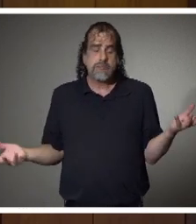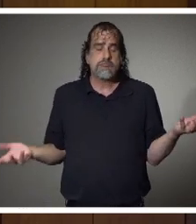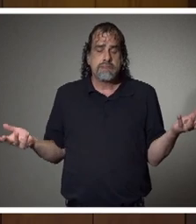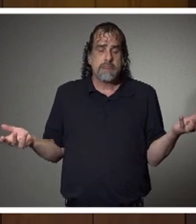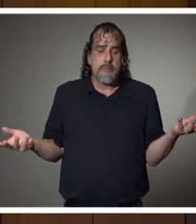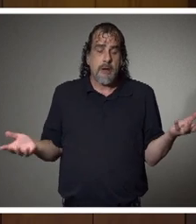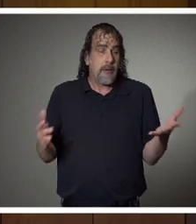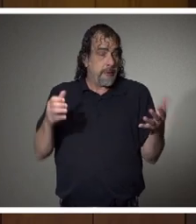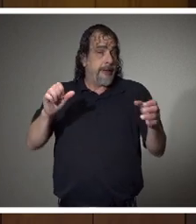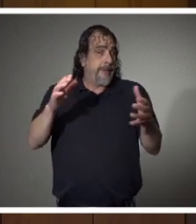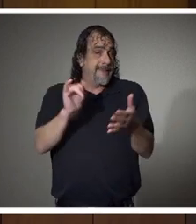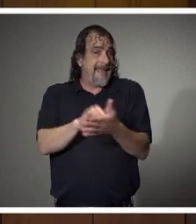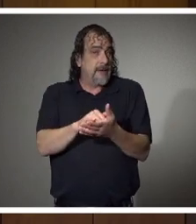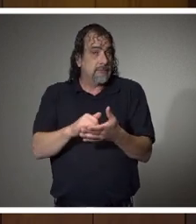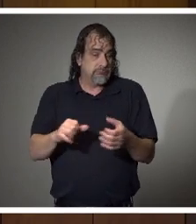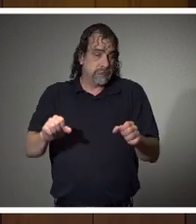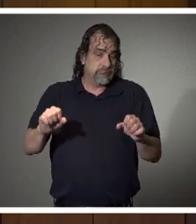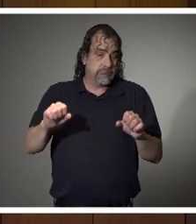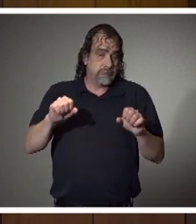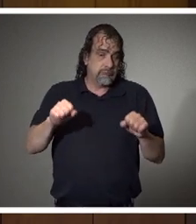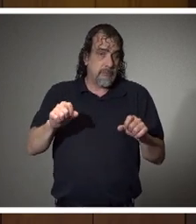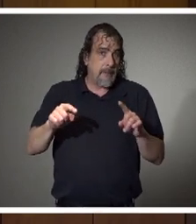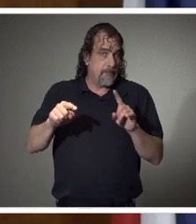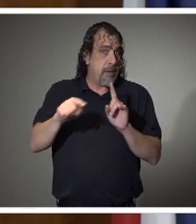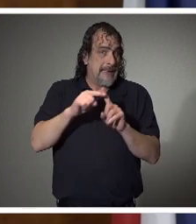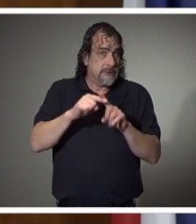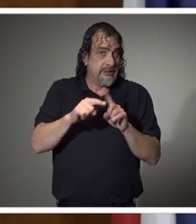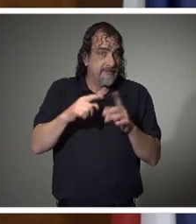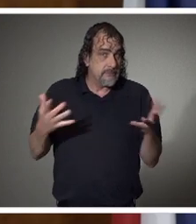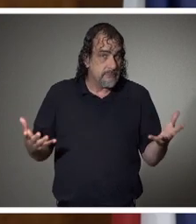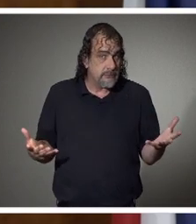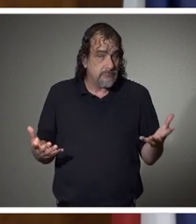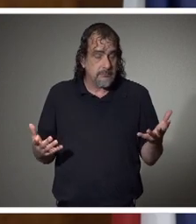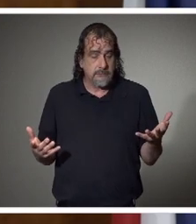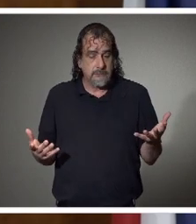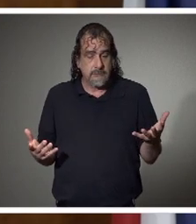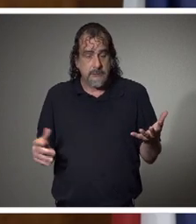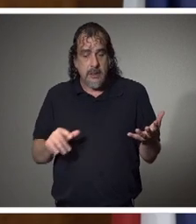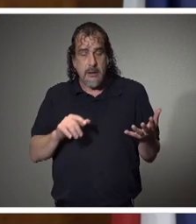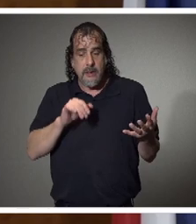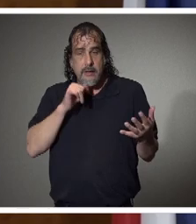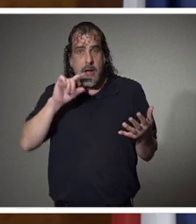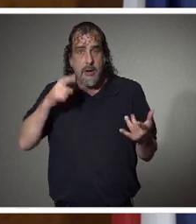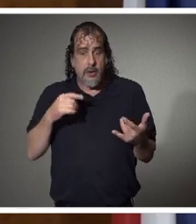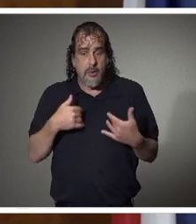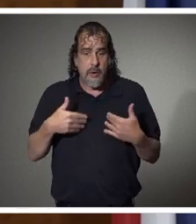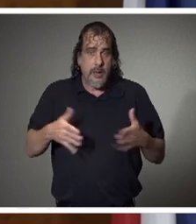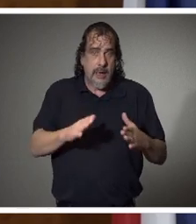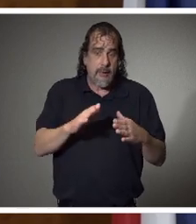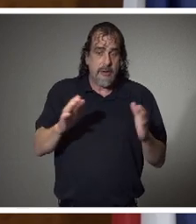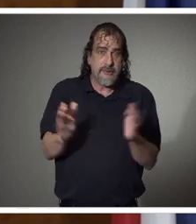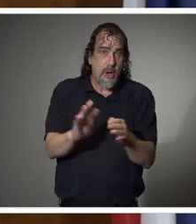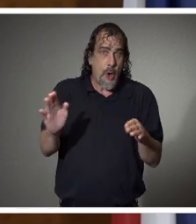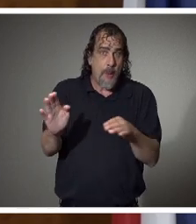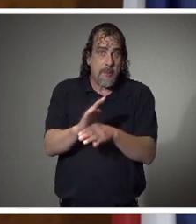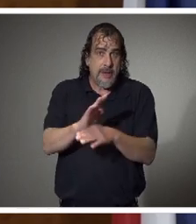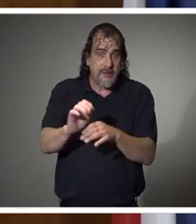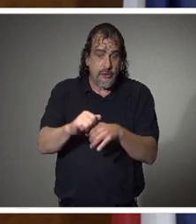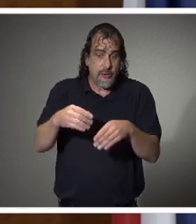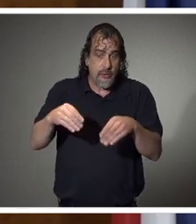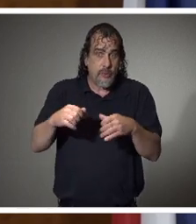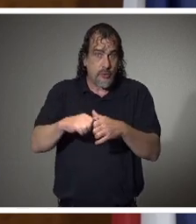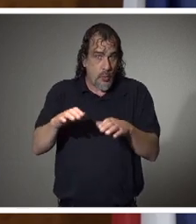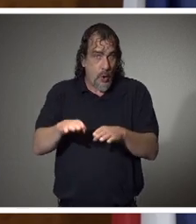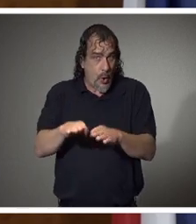a potential positive side effect. Not only are we allowing our small business owners and stores to